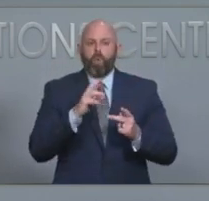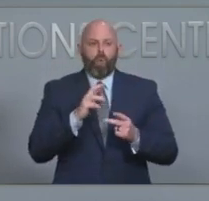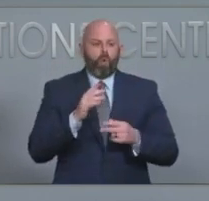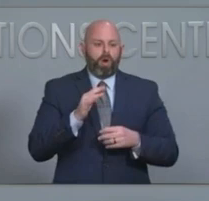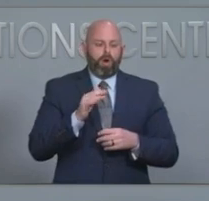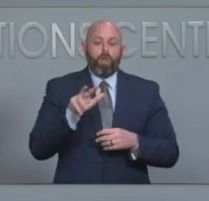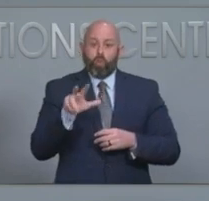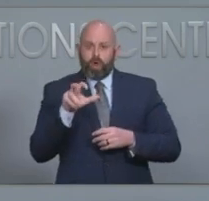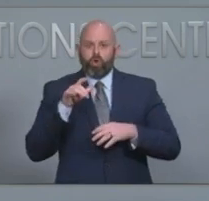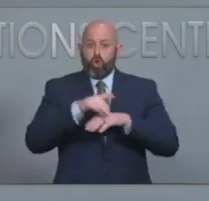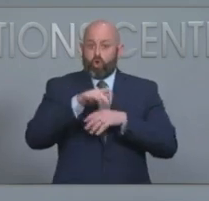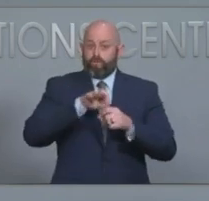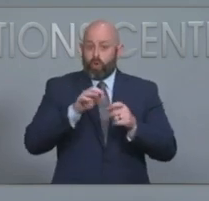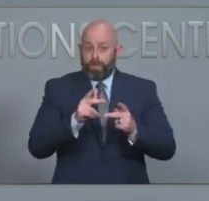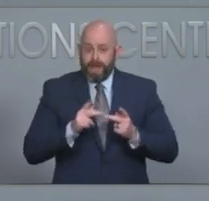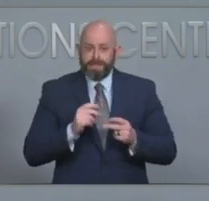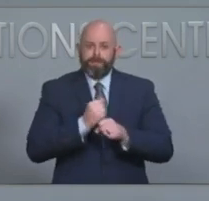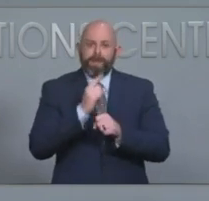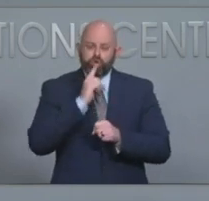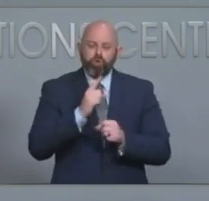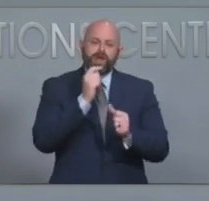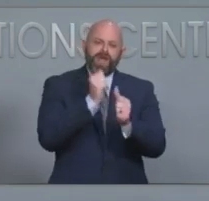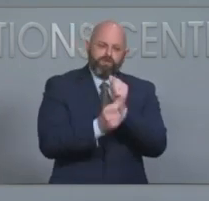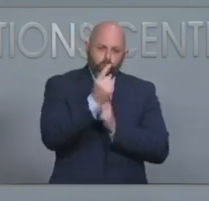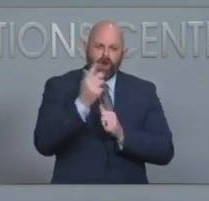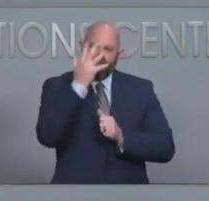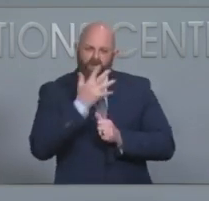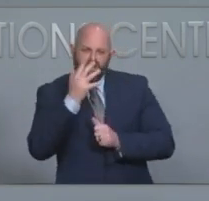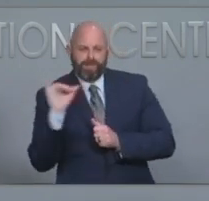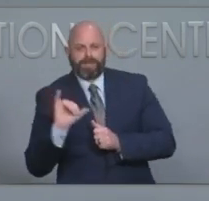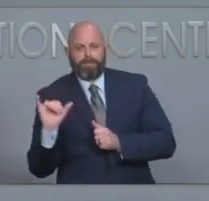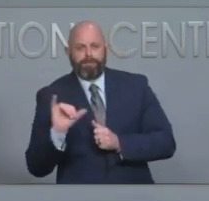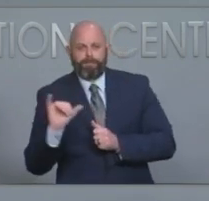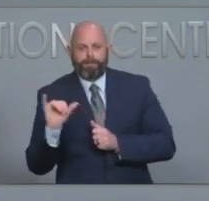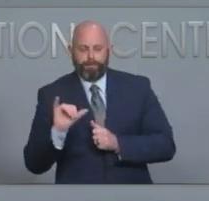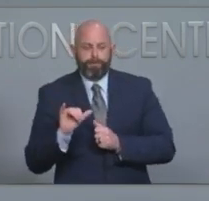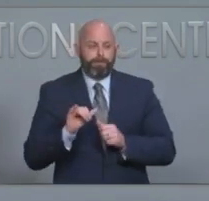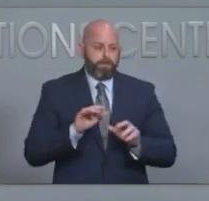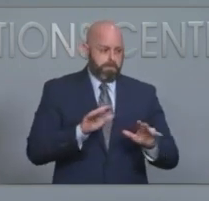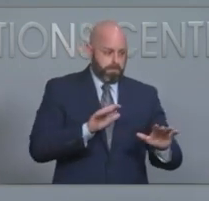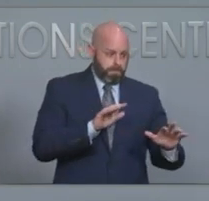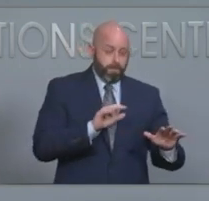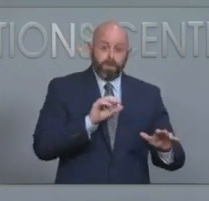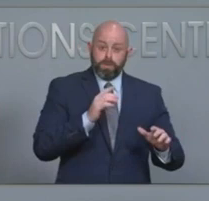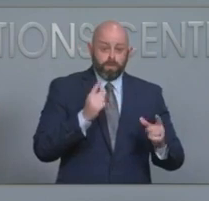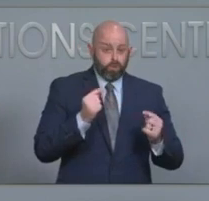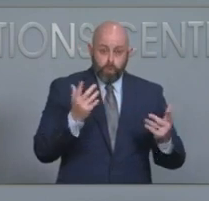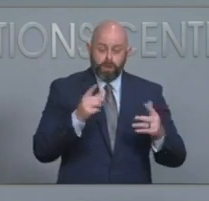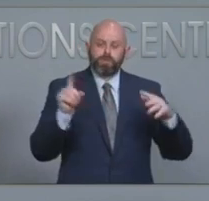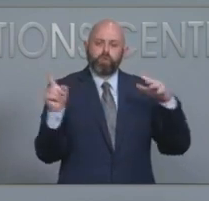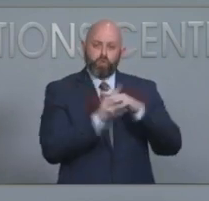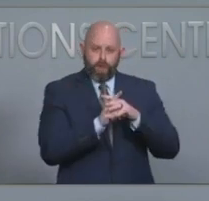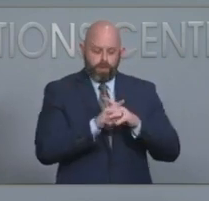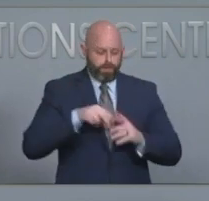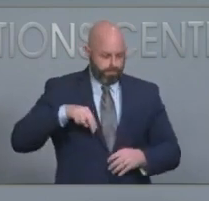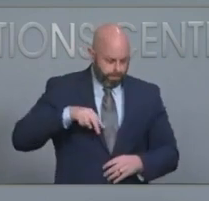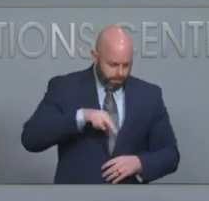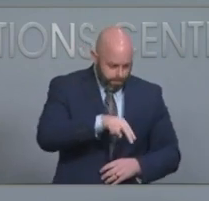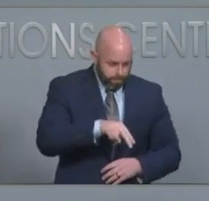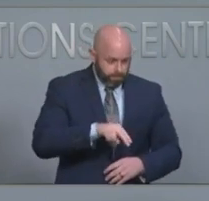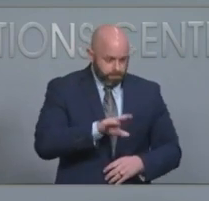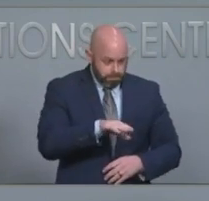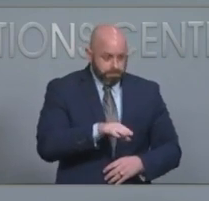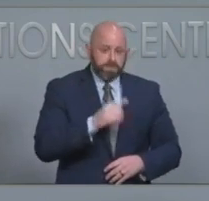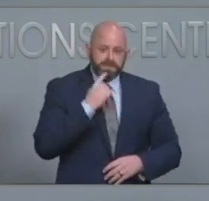early voting sites, that the process is going to be roughly the same. The check-in official is going to ask to see your photo ID, and they're going to look to see